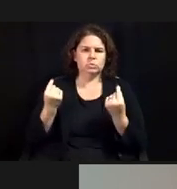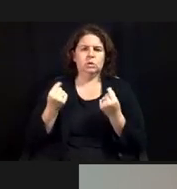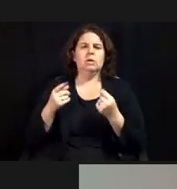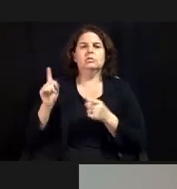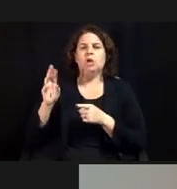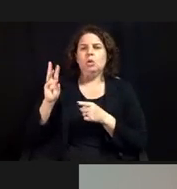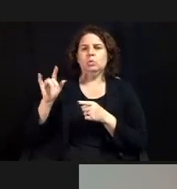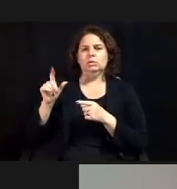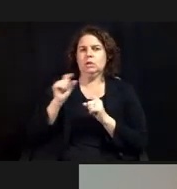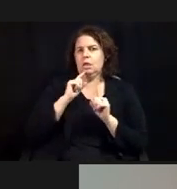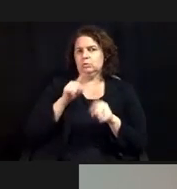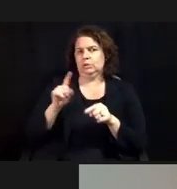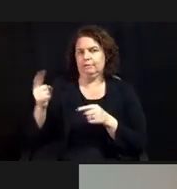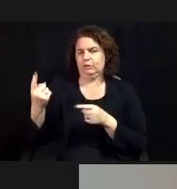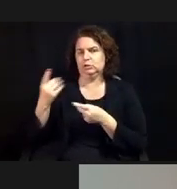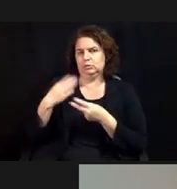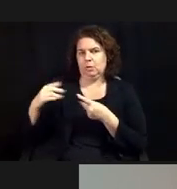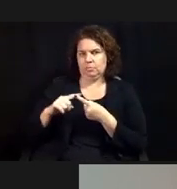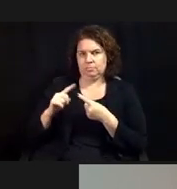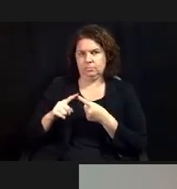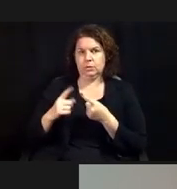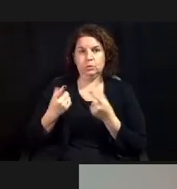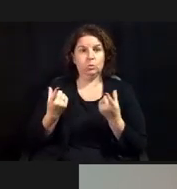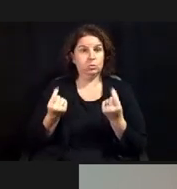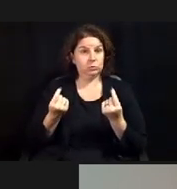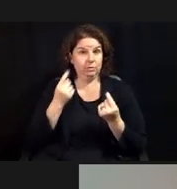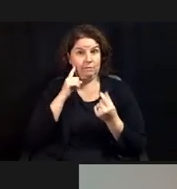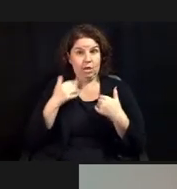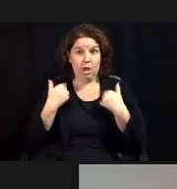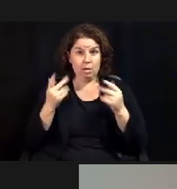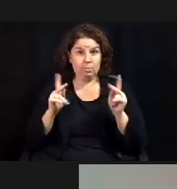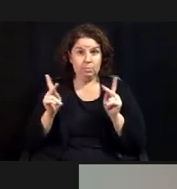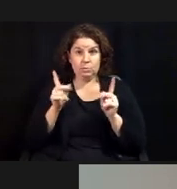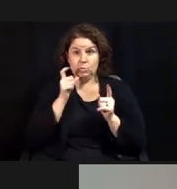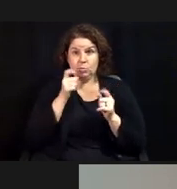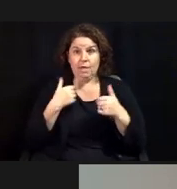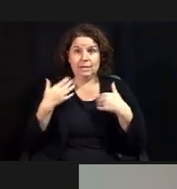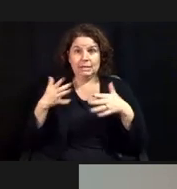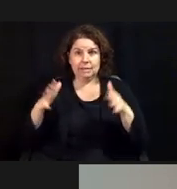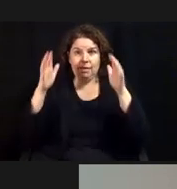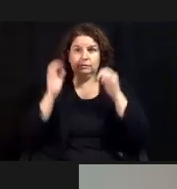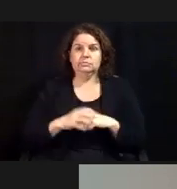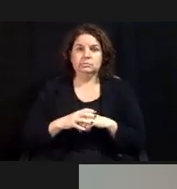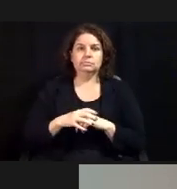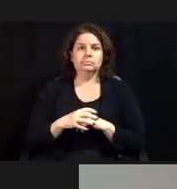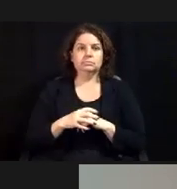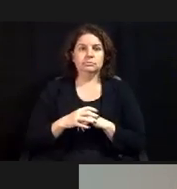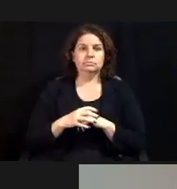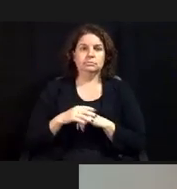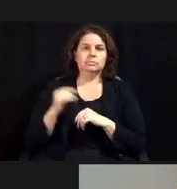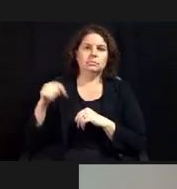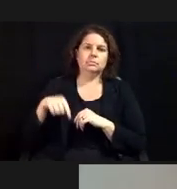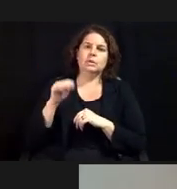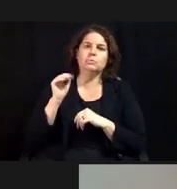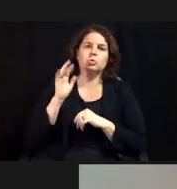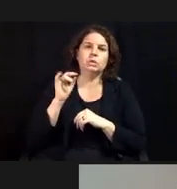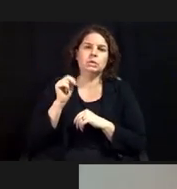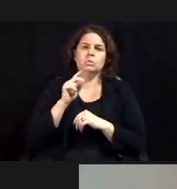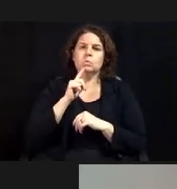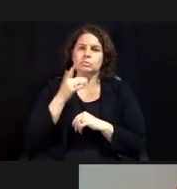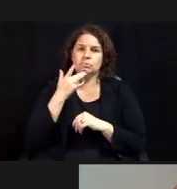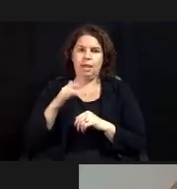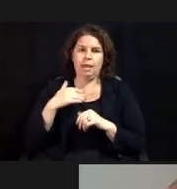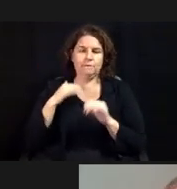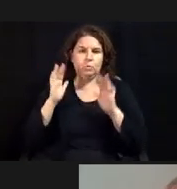But definitely here in Marin County, we're really fortunate. Again, we have a wonderful behavioral health and recovery